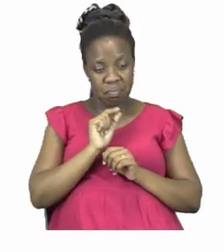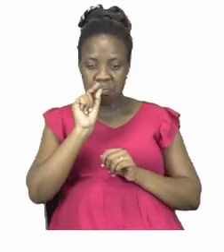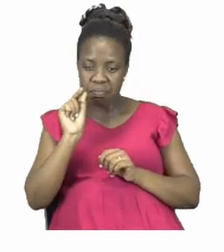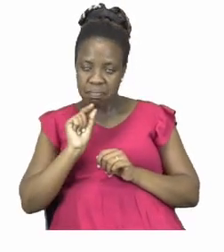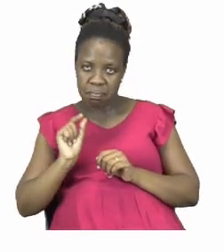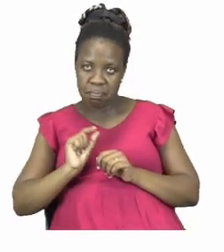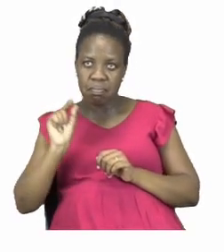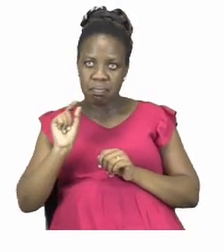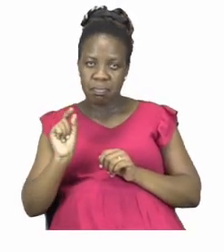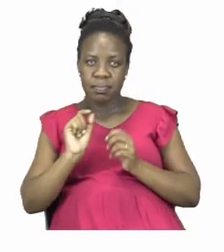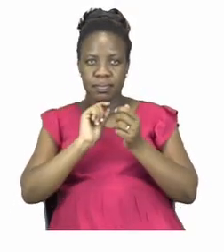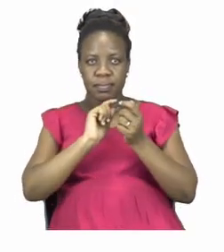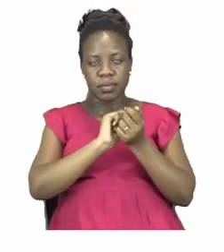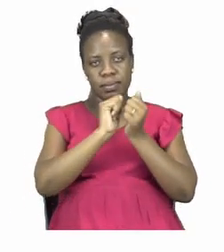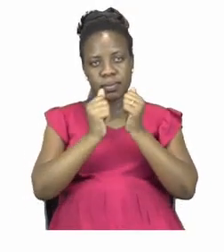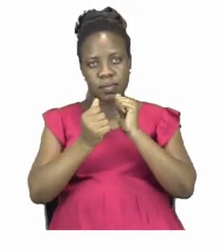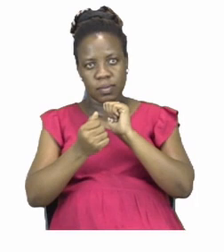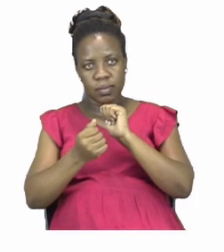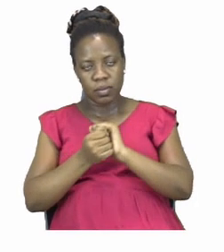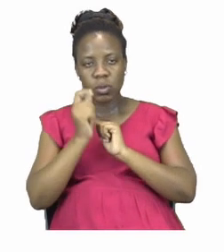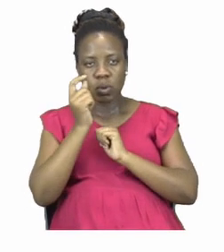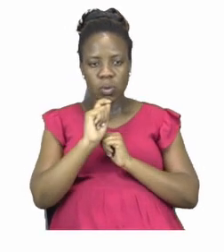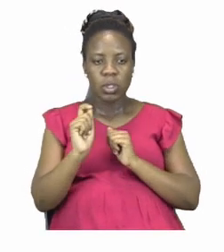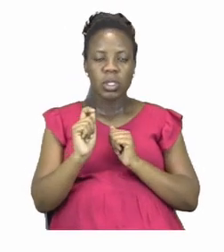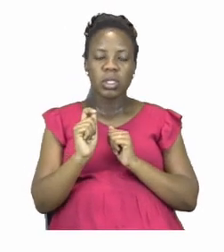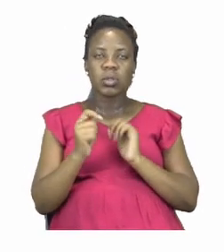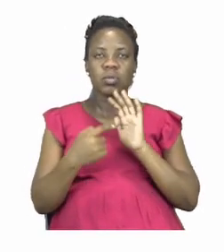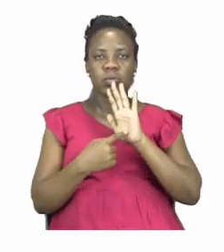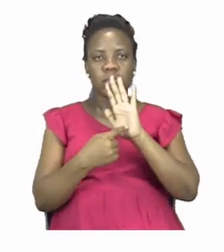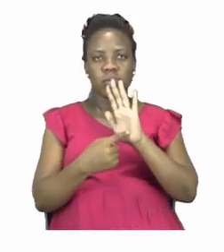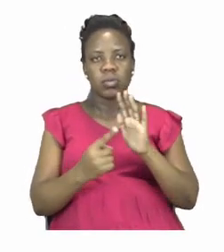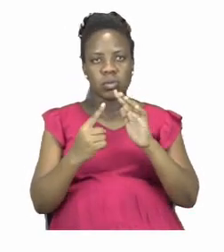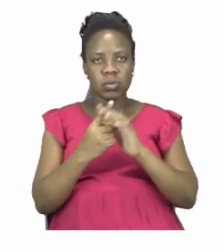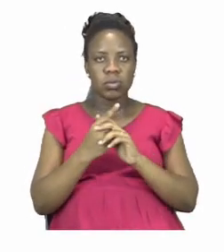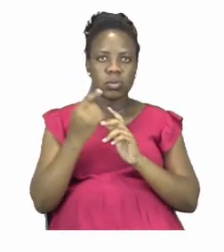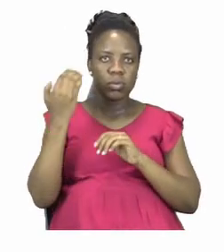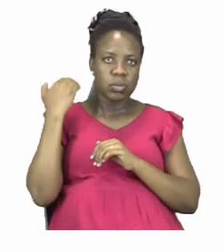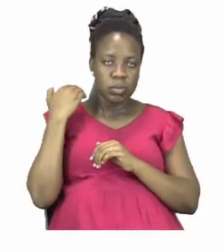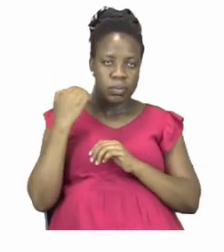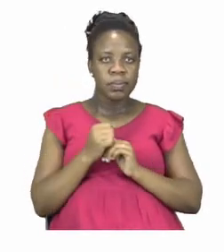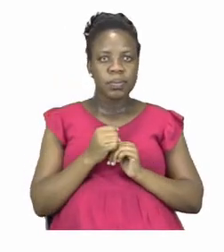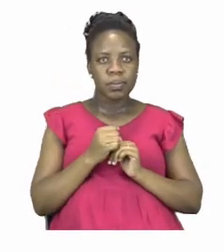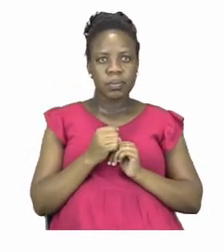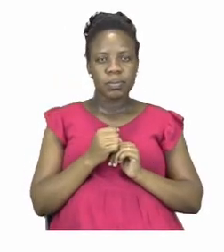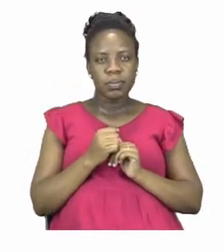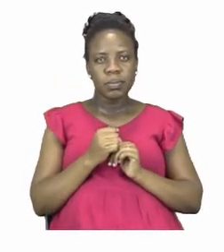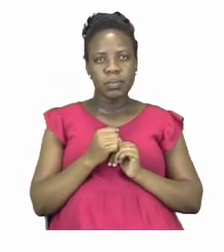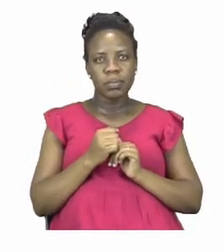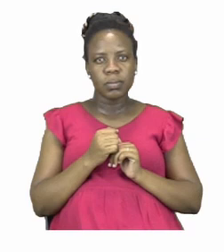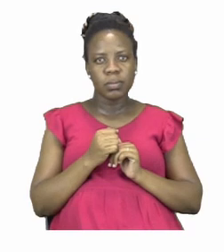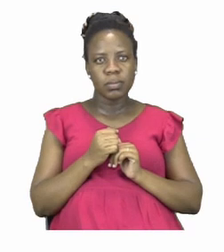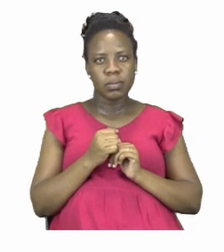its past tense. Now, boys and girls, there are a few words that we have changed